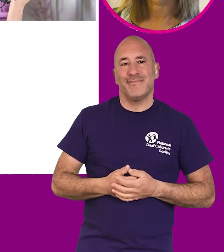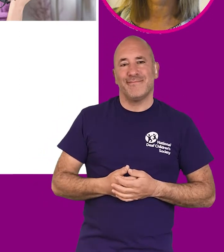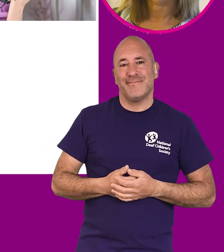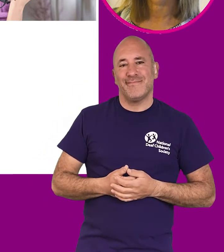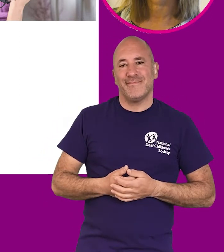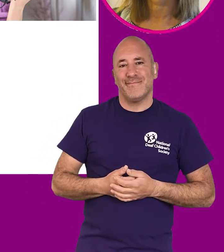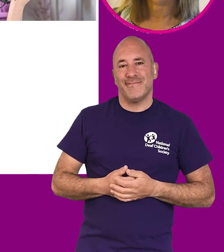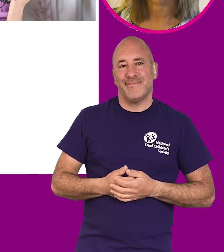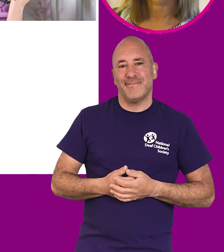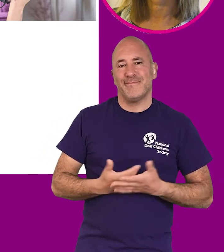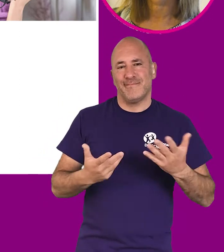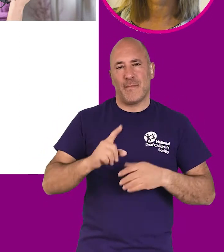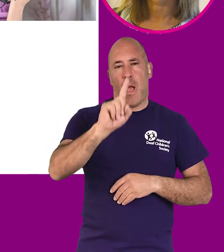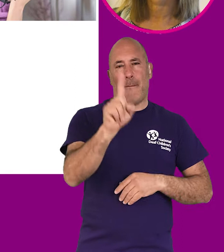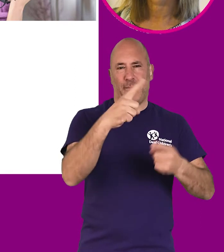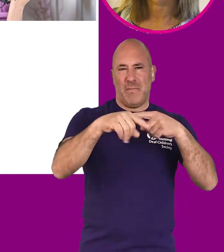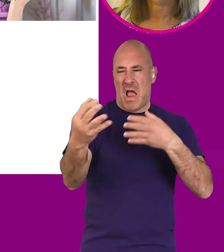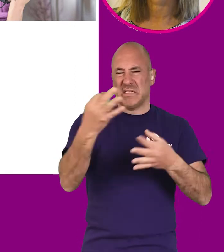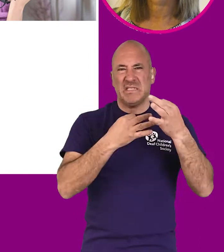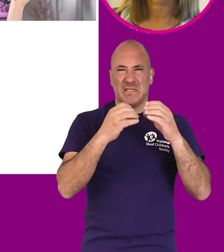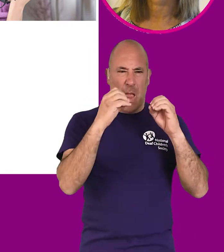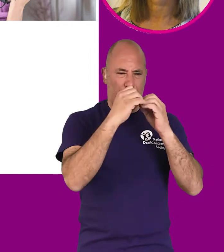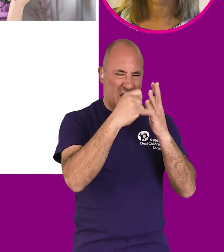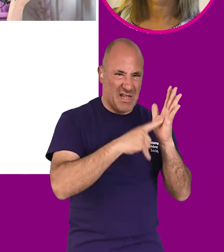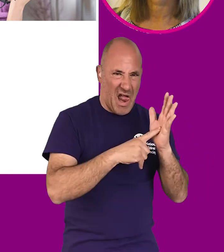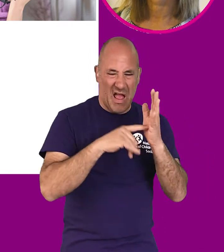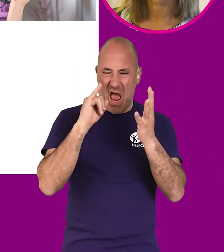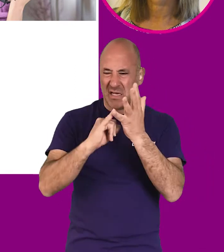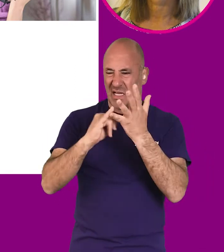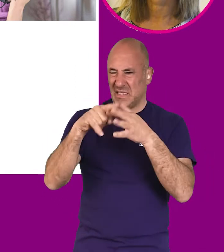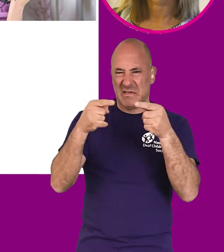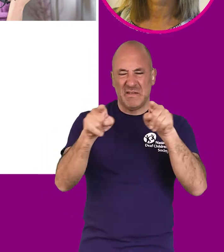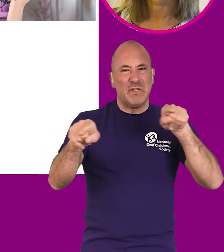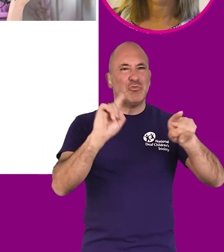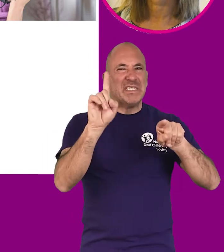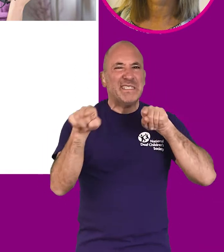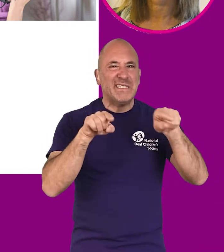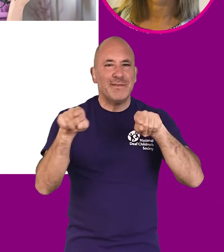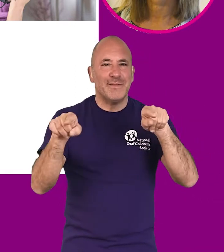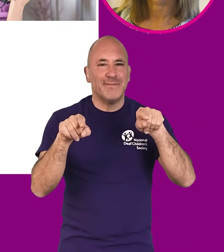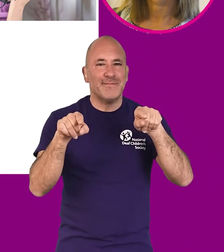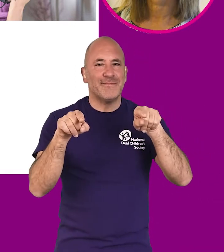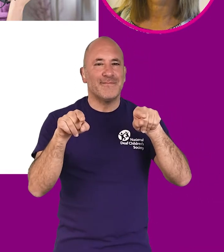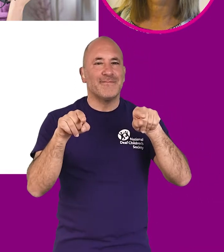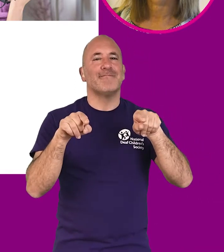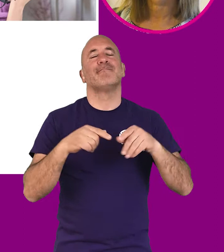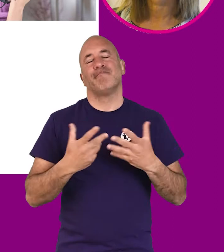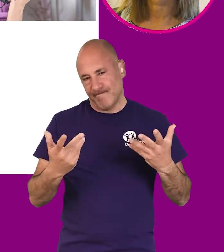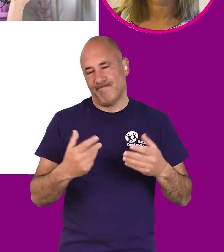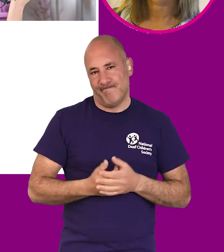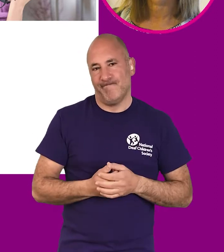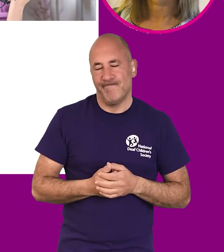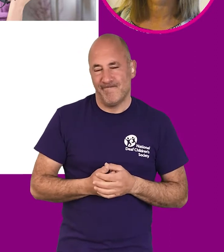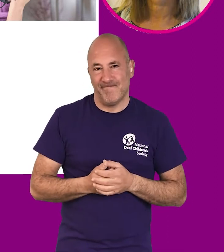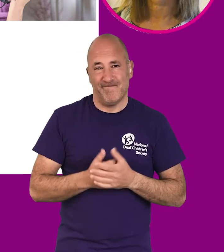So people often ask what the difference is between BSL and SSE. And it's one of